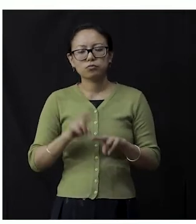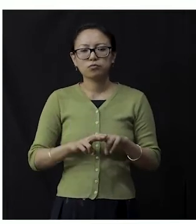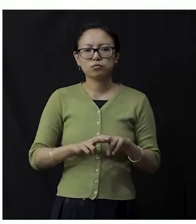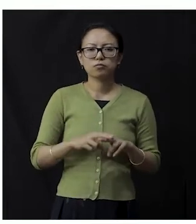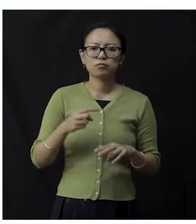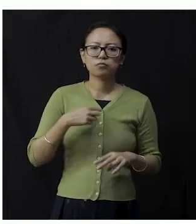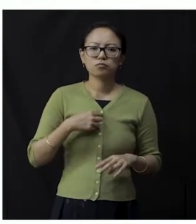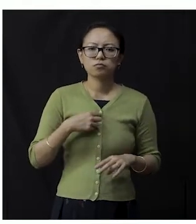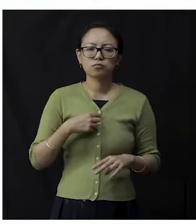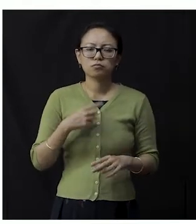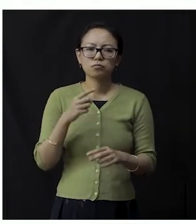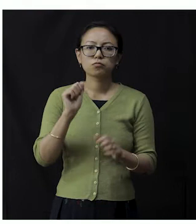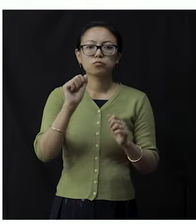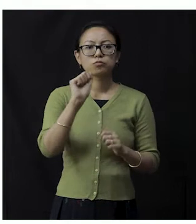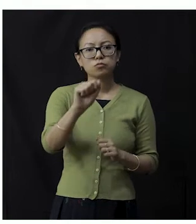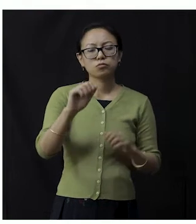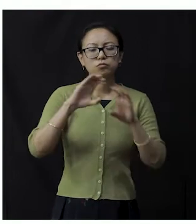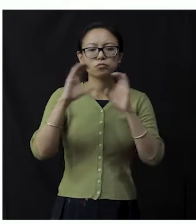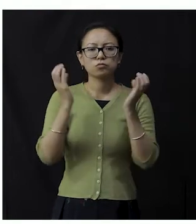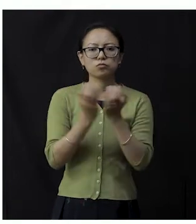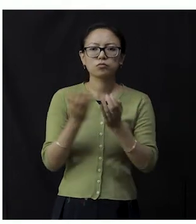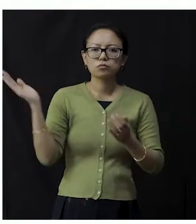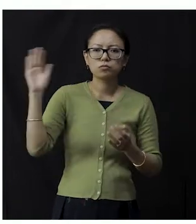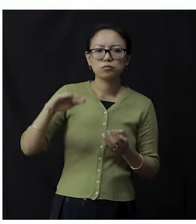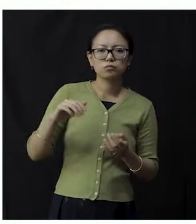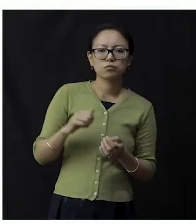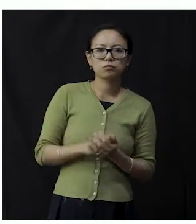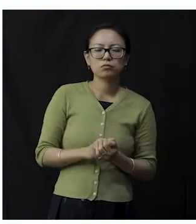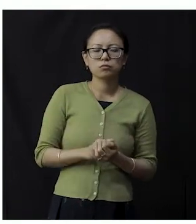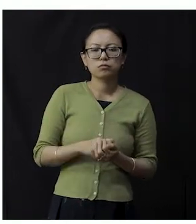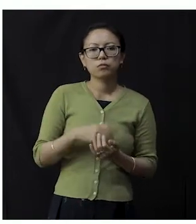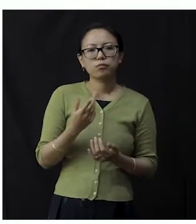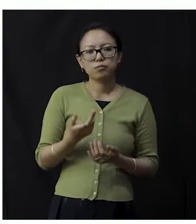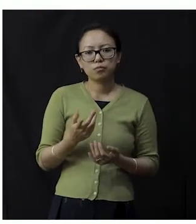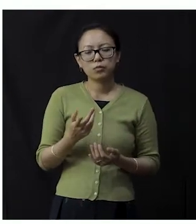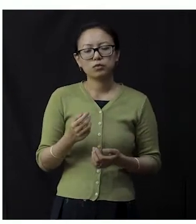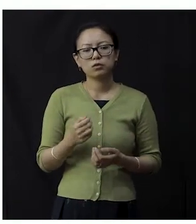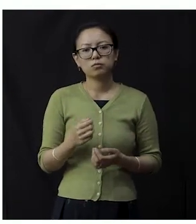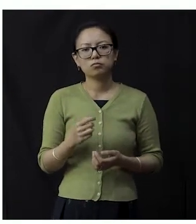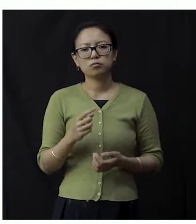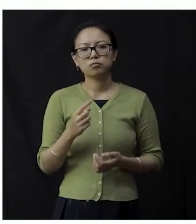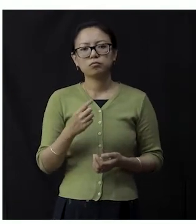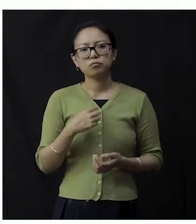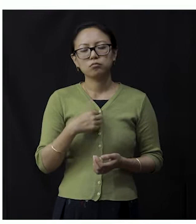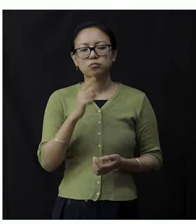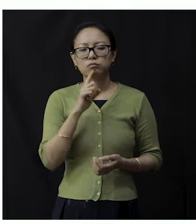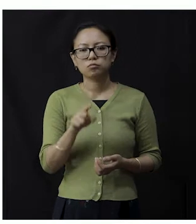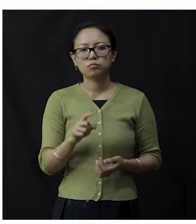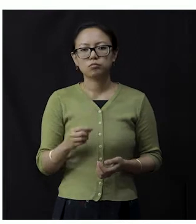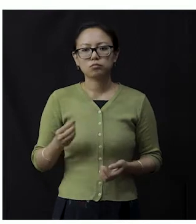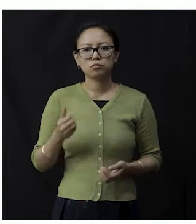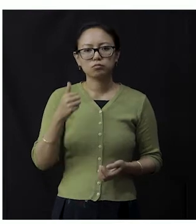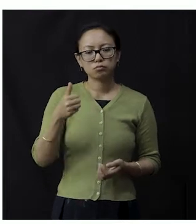face, what would you talk among yourself? Ah, what is this teacher? Doesn't even smile. Bad manners. Did not even say good morning.